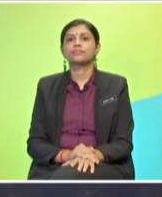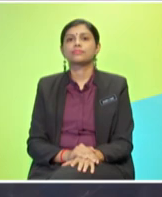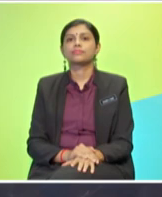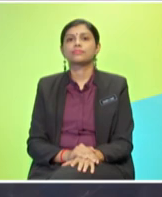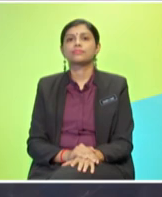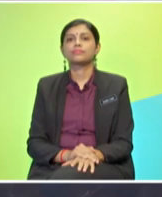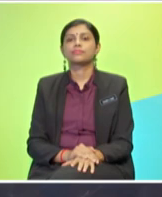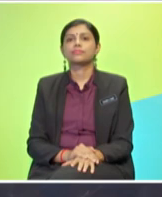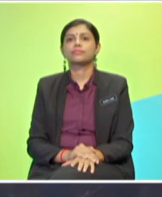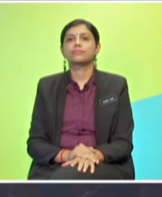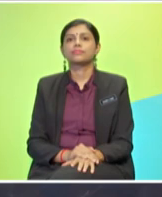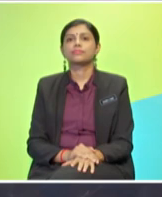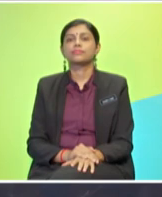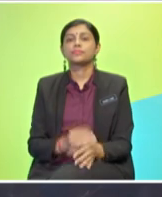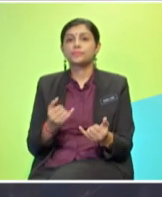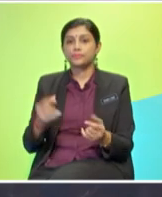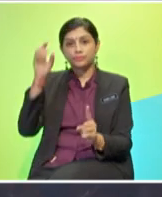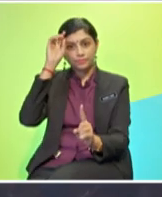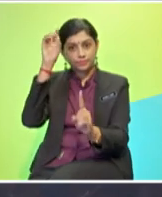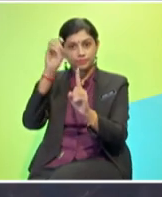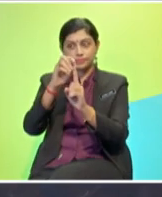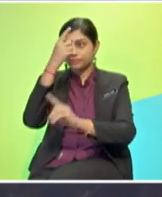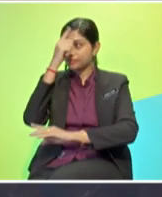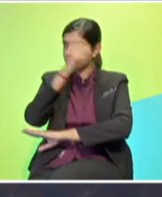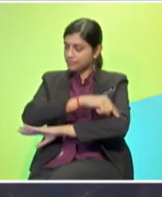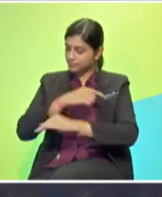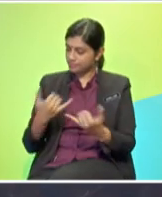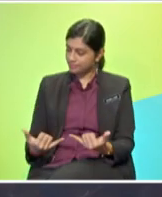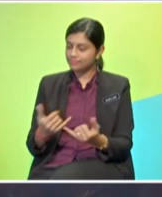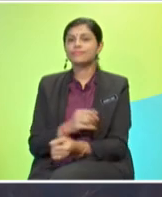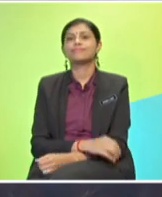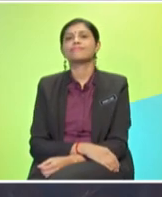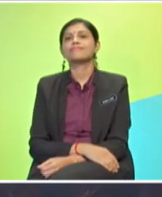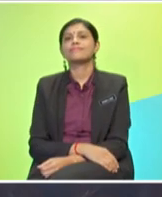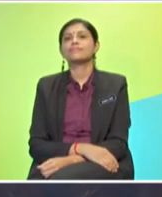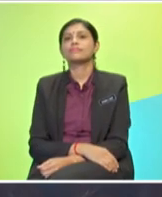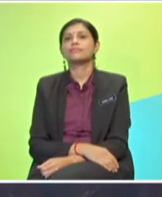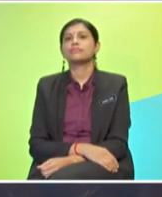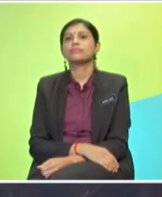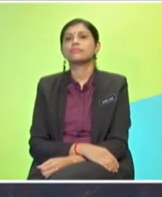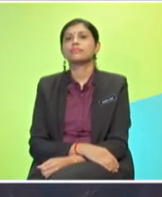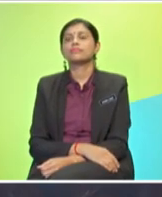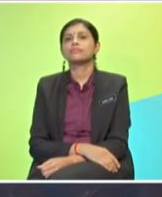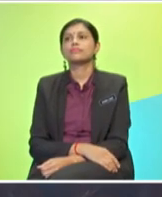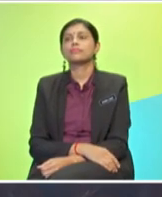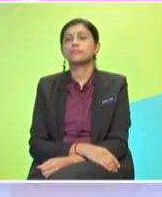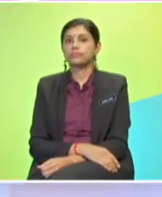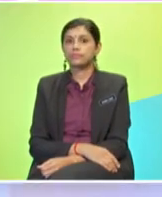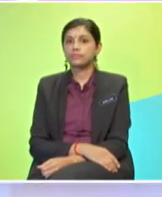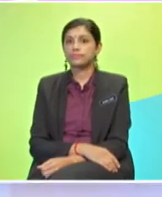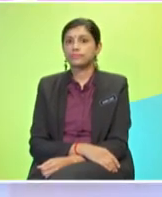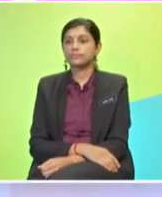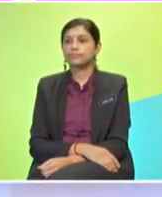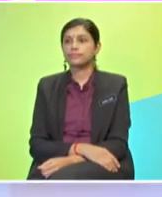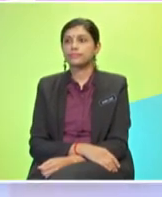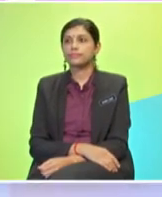are the objective that we will try to achieve today. And for to kick off our engagement today, maybe you